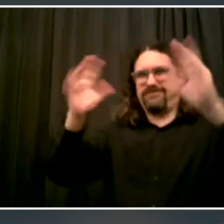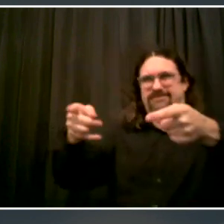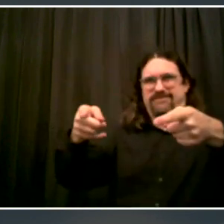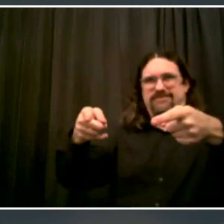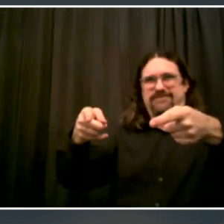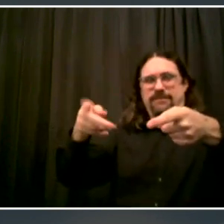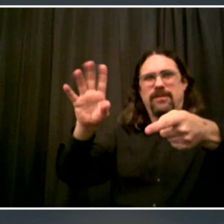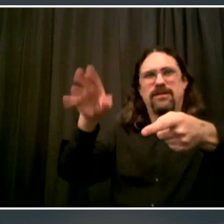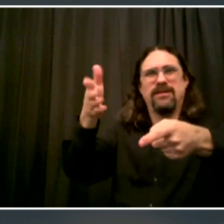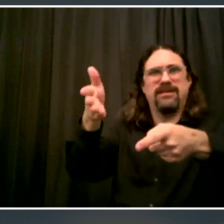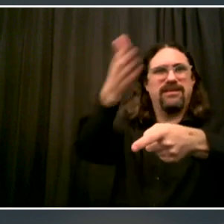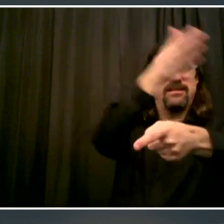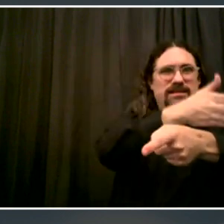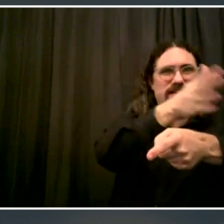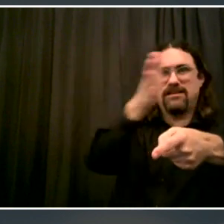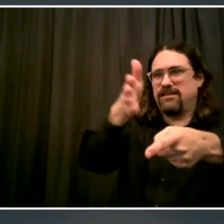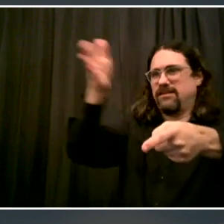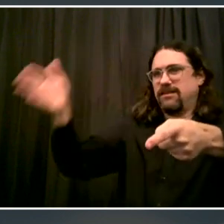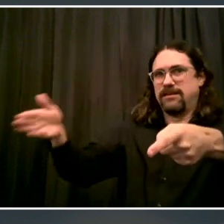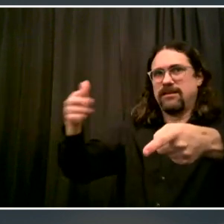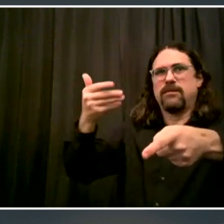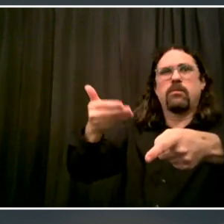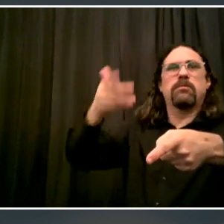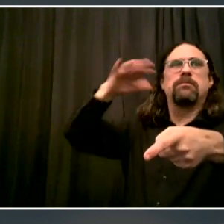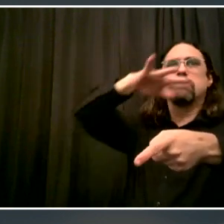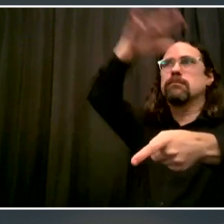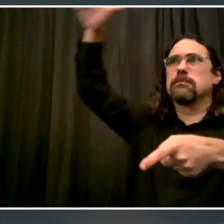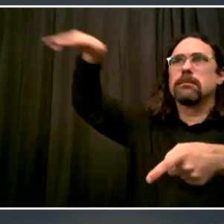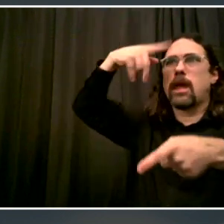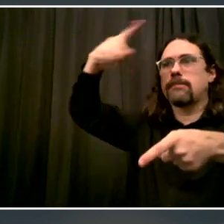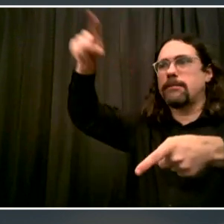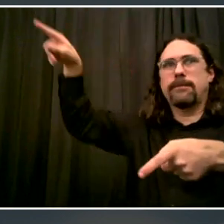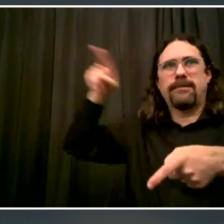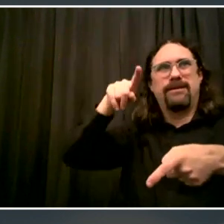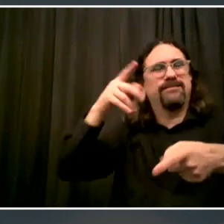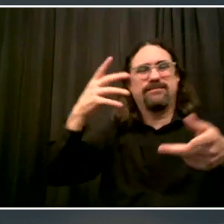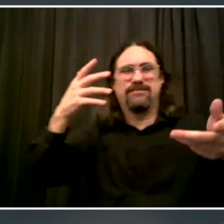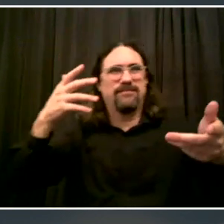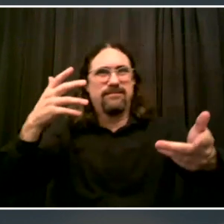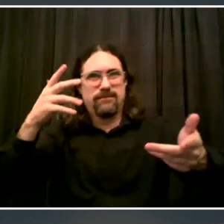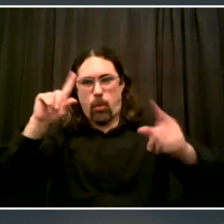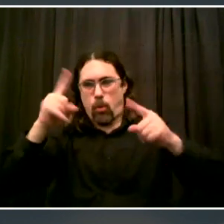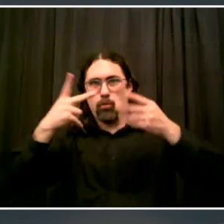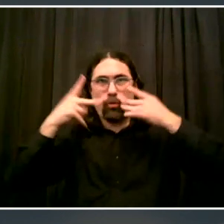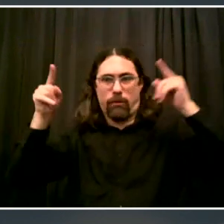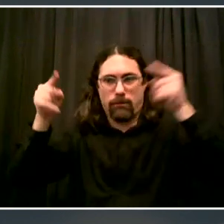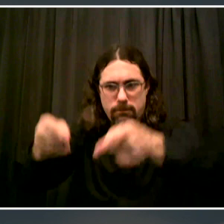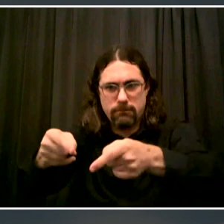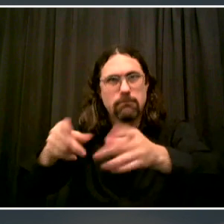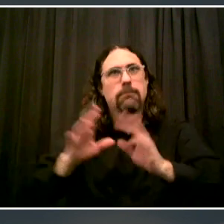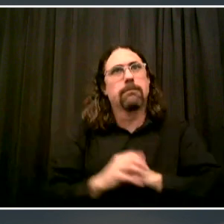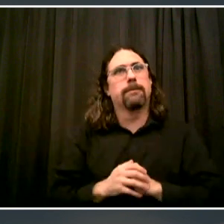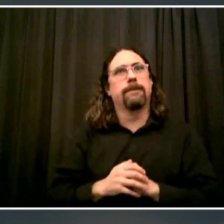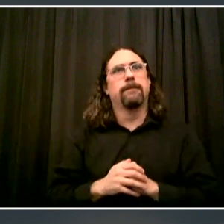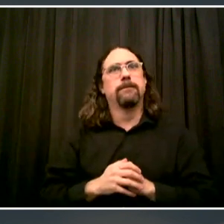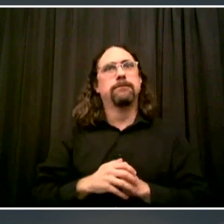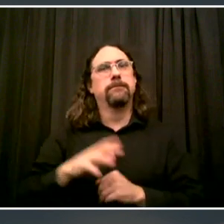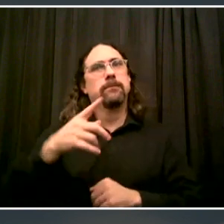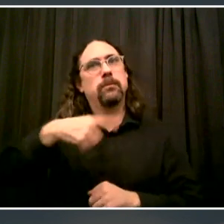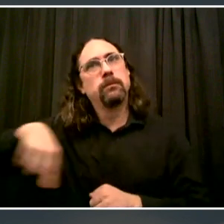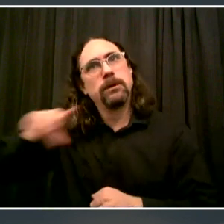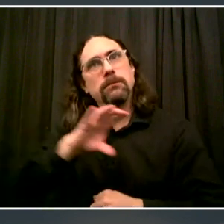numerous peaceful assemblies throughout the city at any one point in time. Overwhelmingly, they